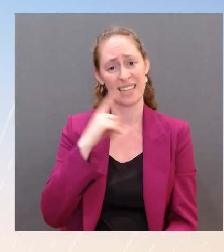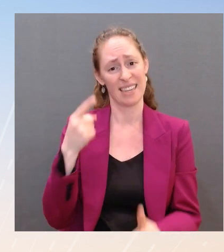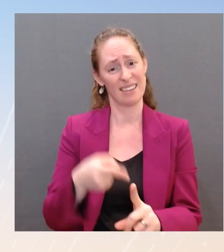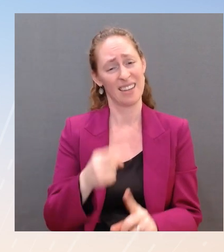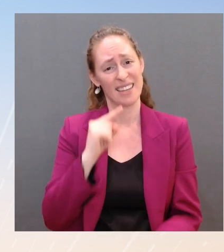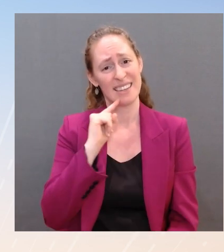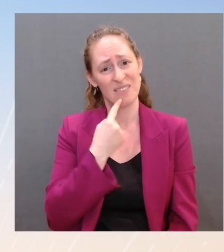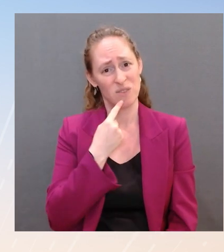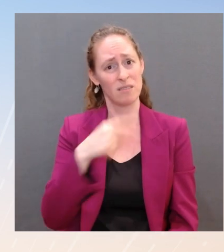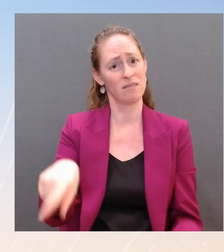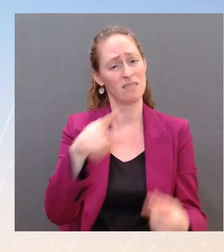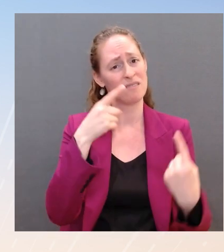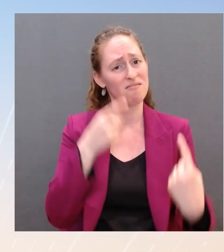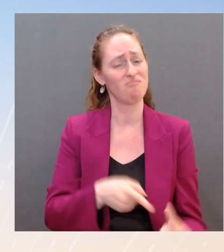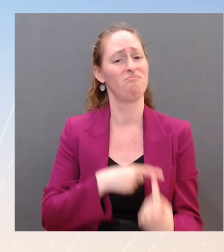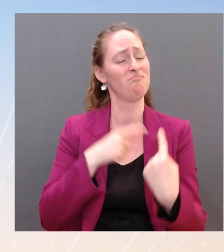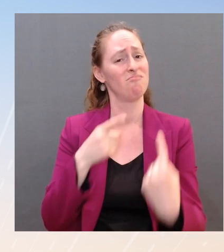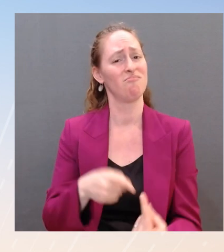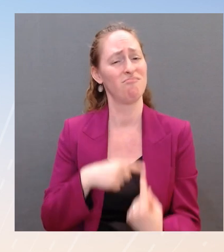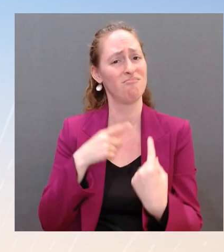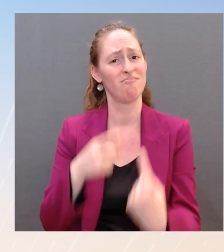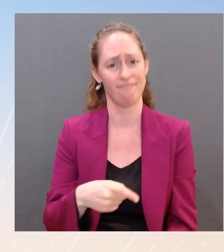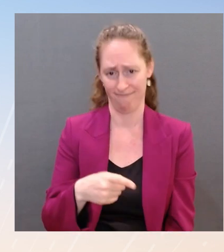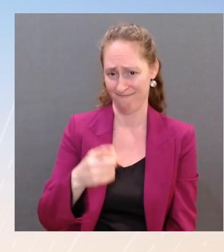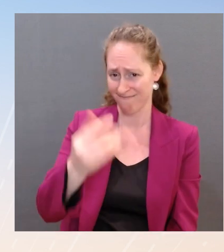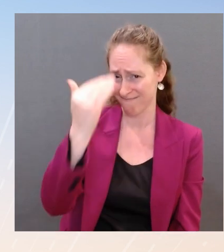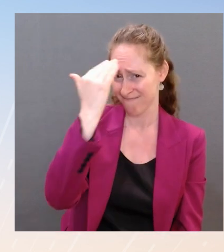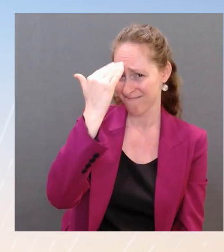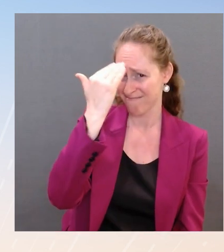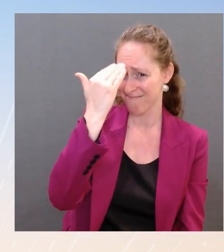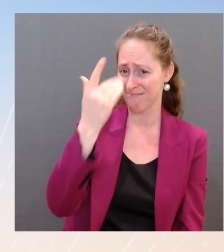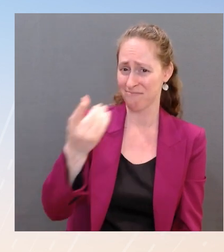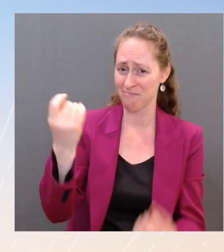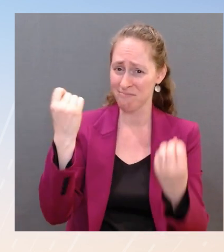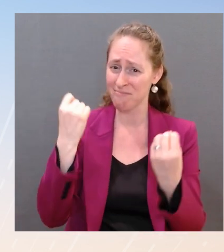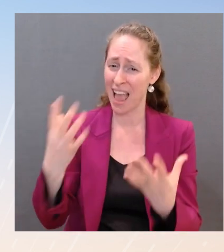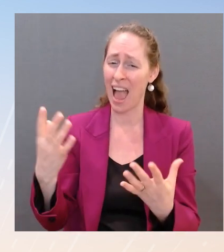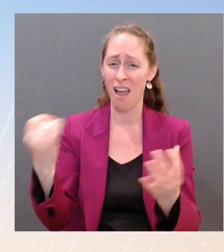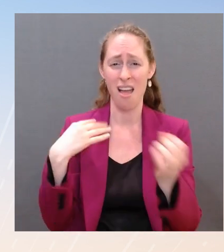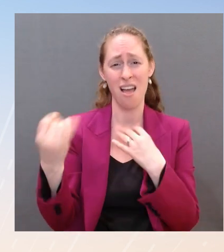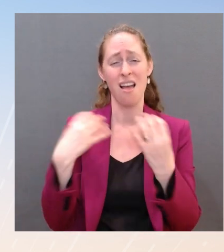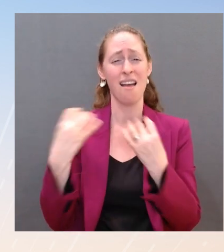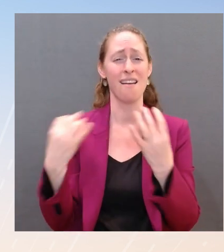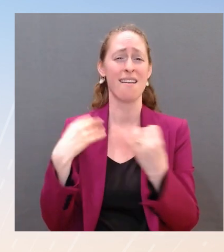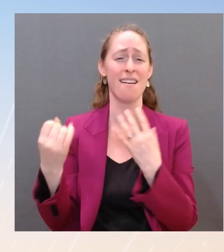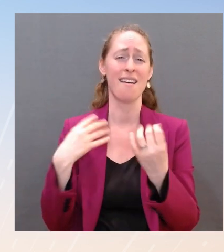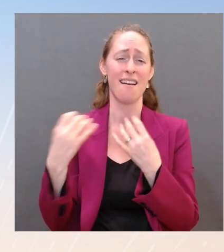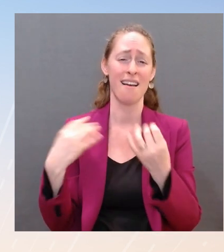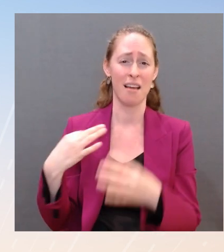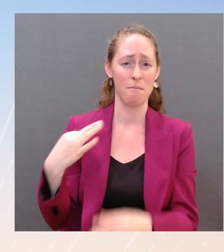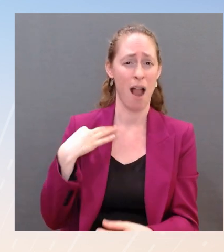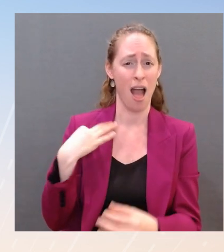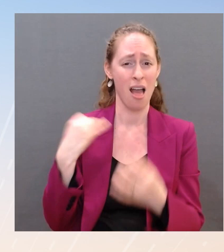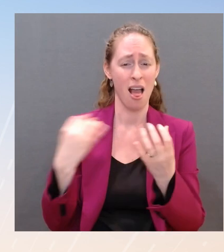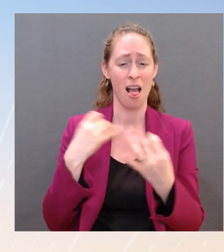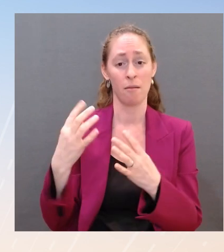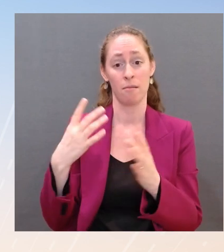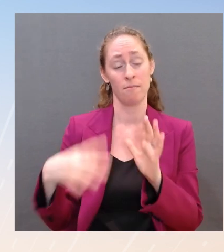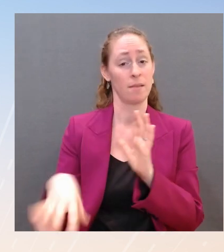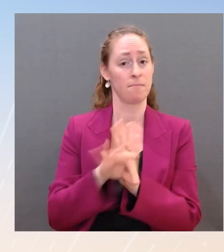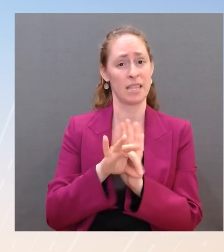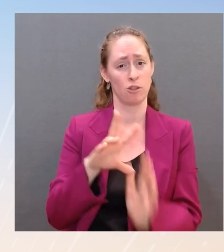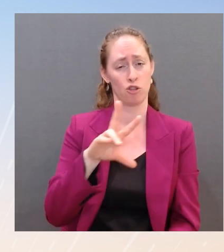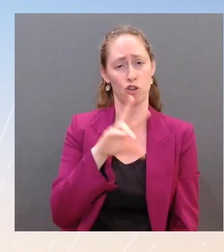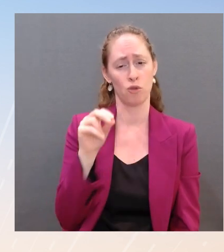hundreds of applications received because of the impressive work they are already doing to inspire their peers to take mental health actions.